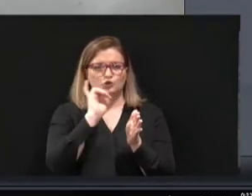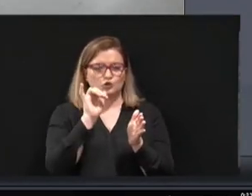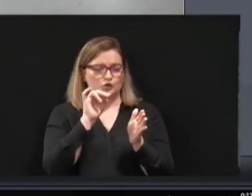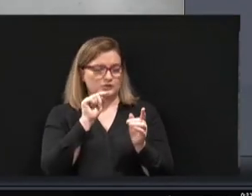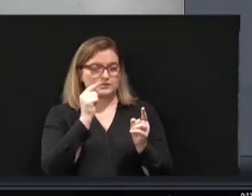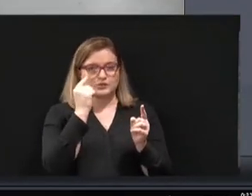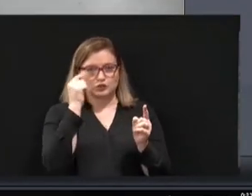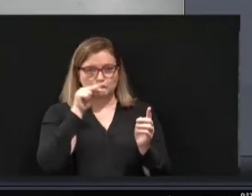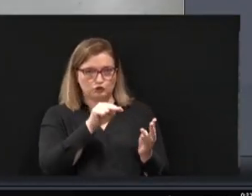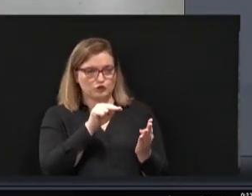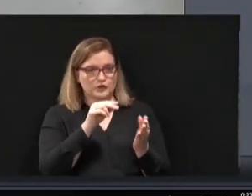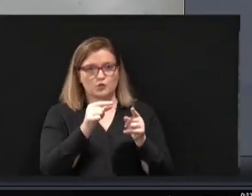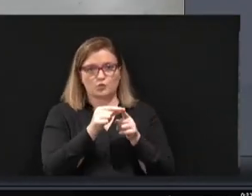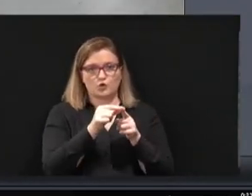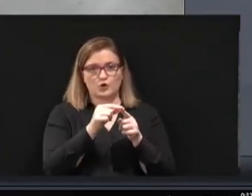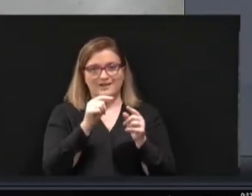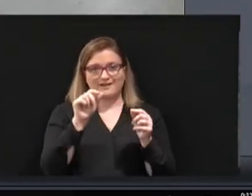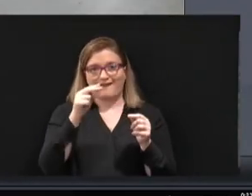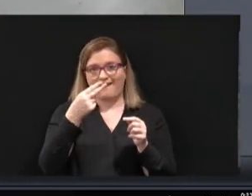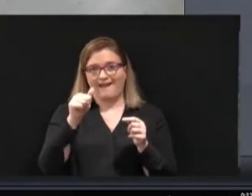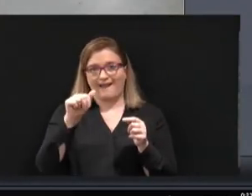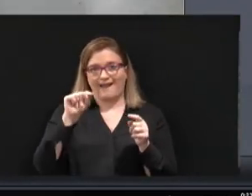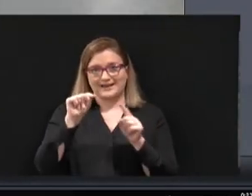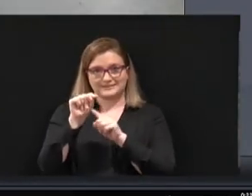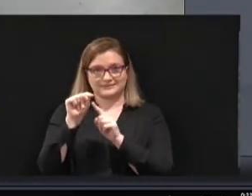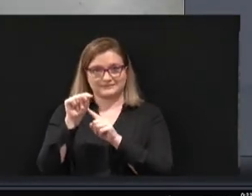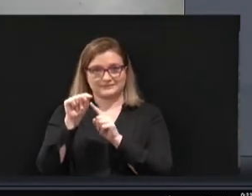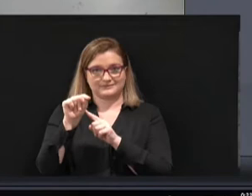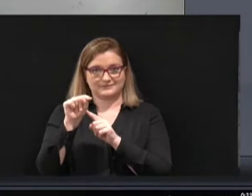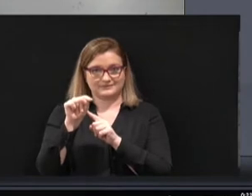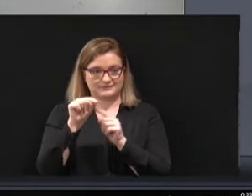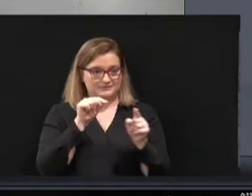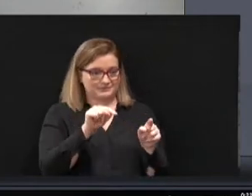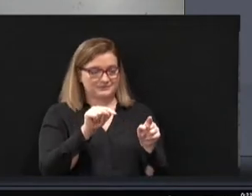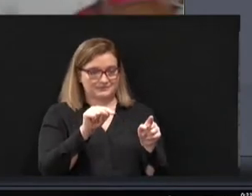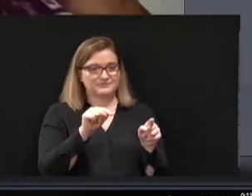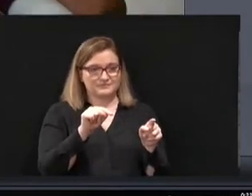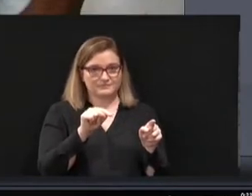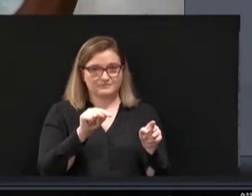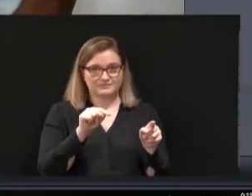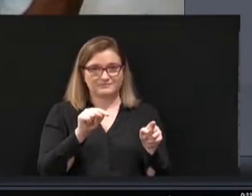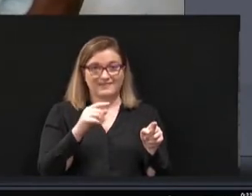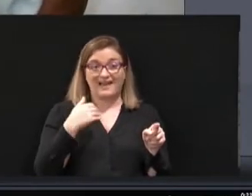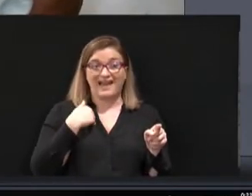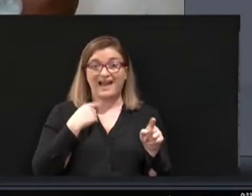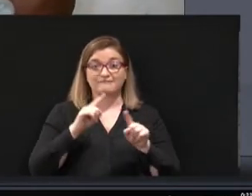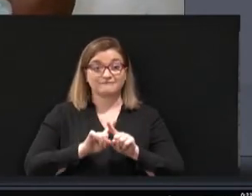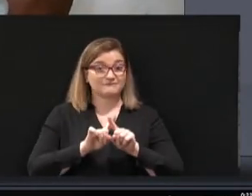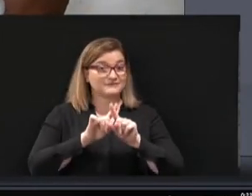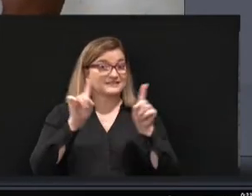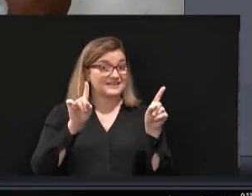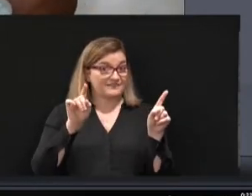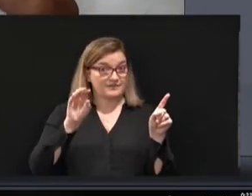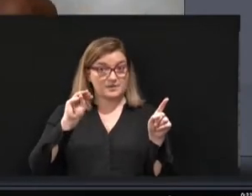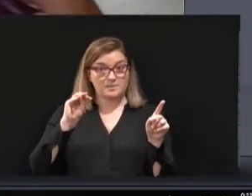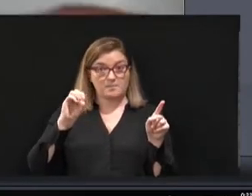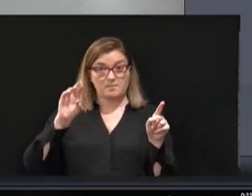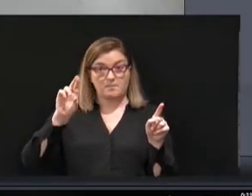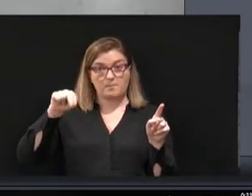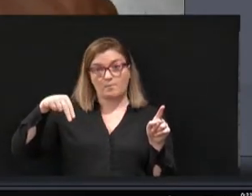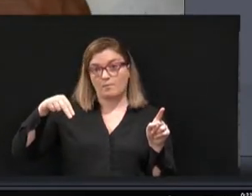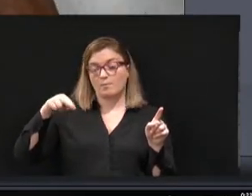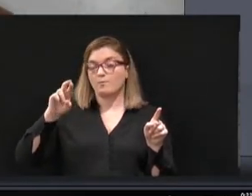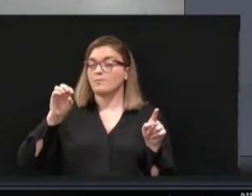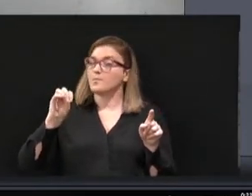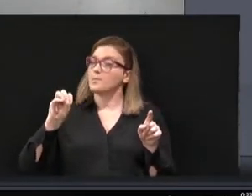morpheme for that little animal with the pointy ears. I'm going to add a whole different morpheme at the end,